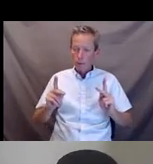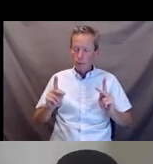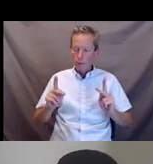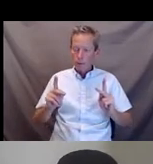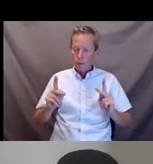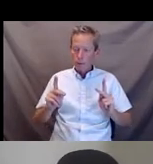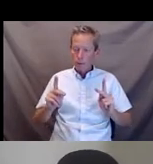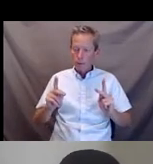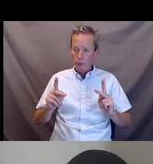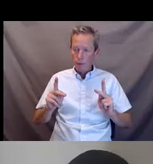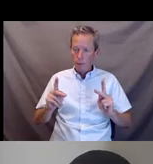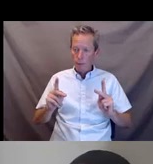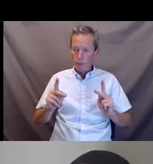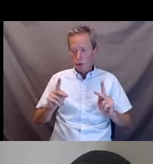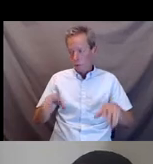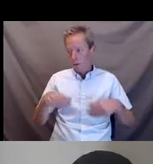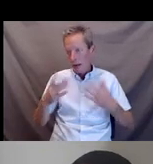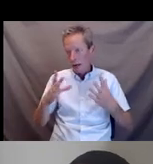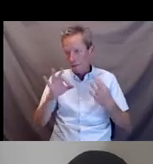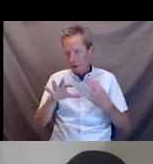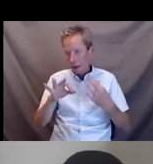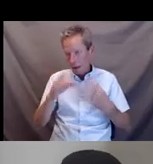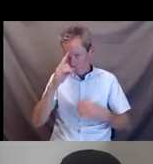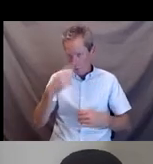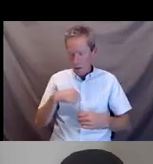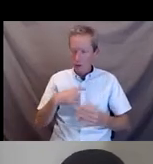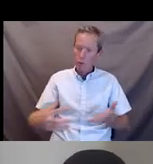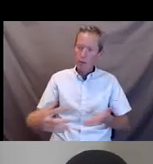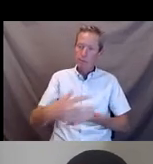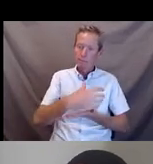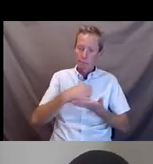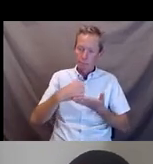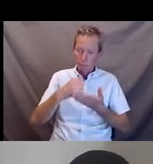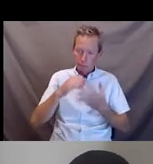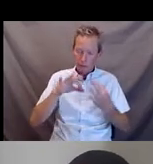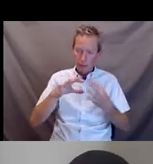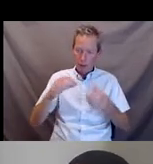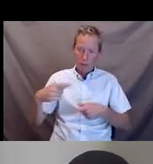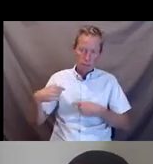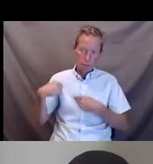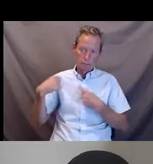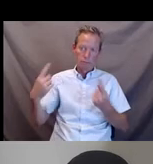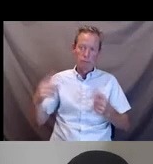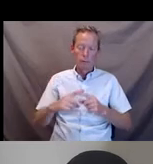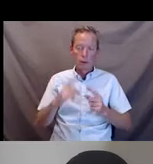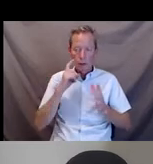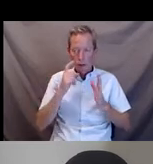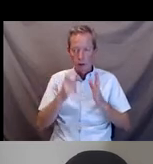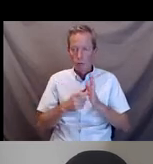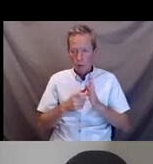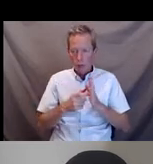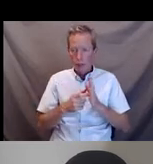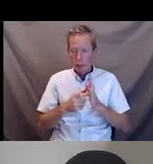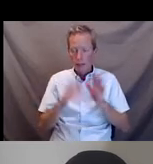who need to provide feedback to us. So we do take feedback throughout the entire project, of course, but we do recognize it's really important